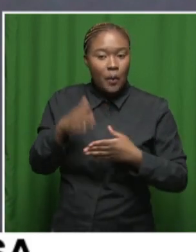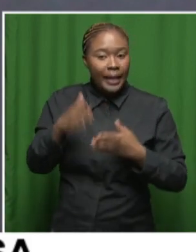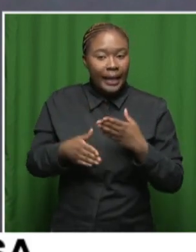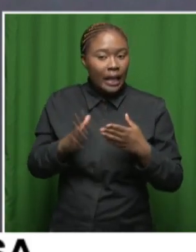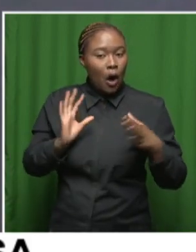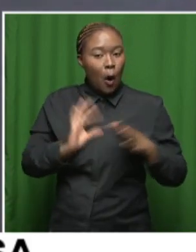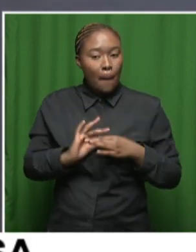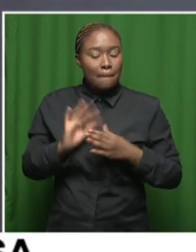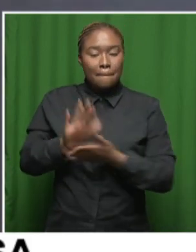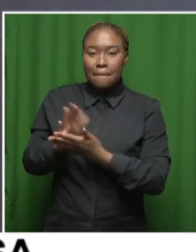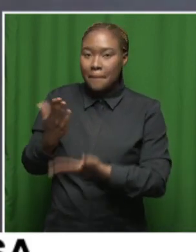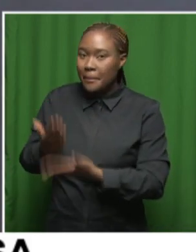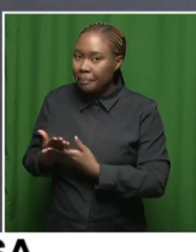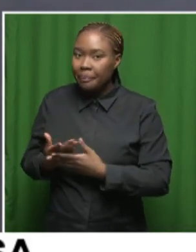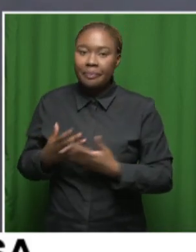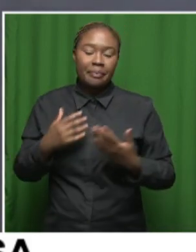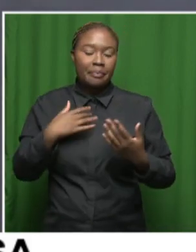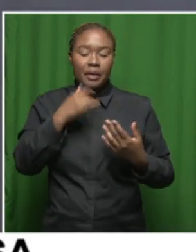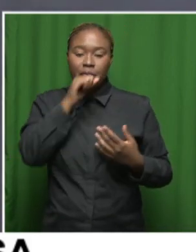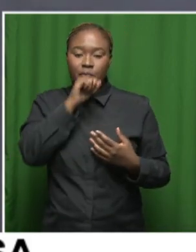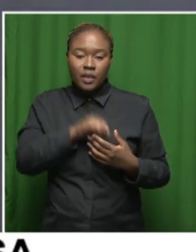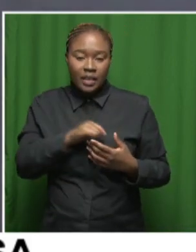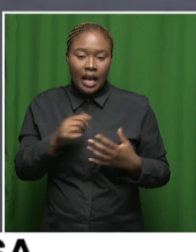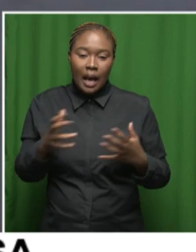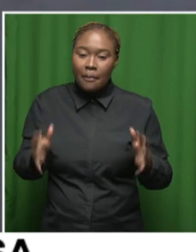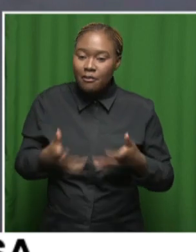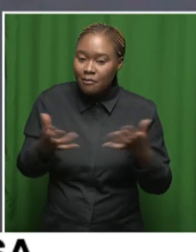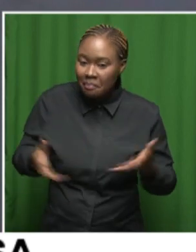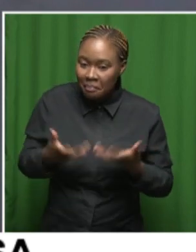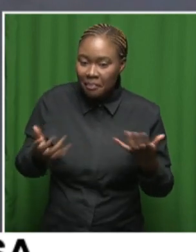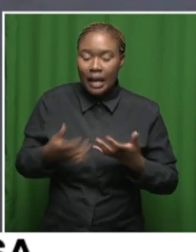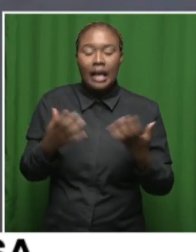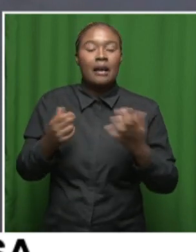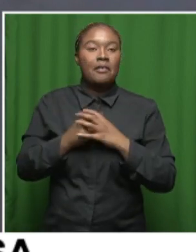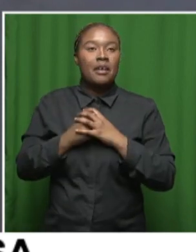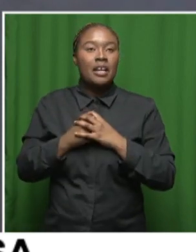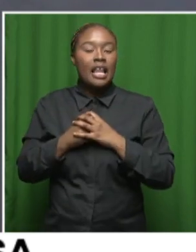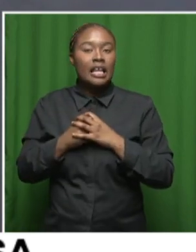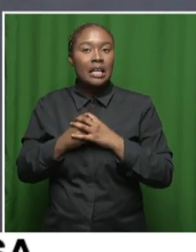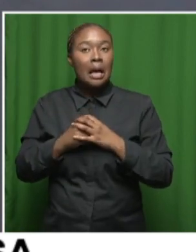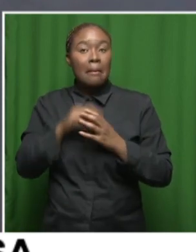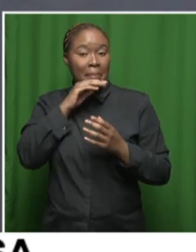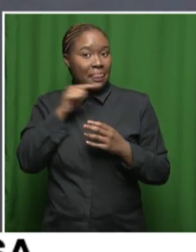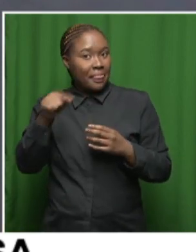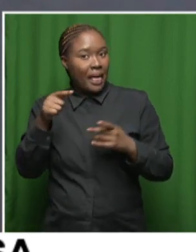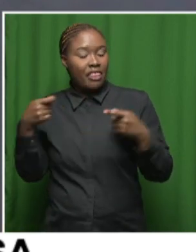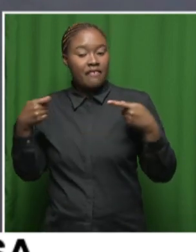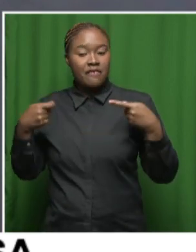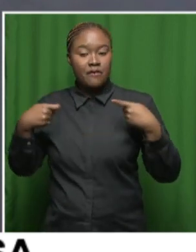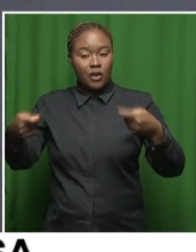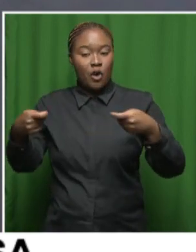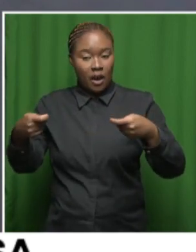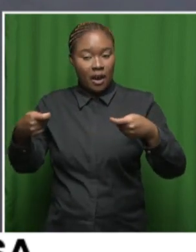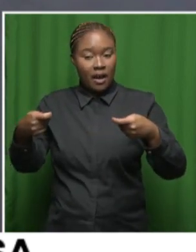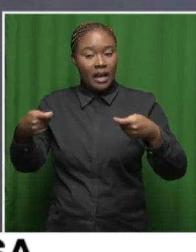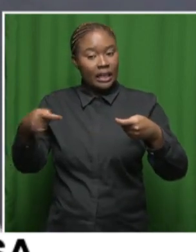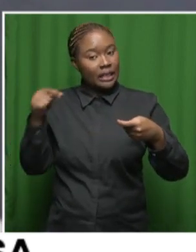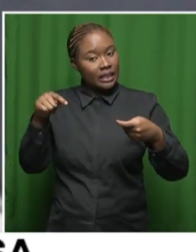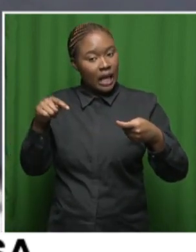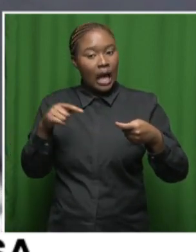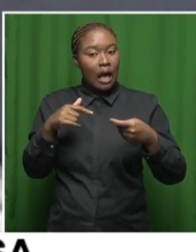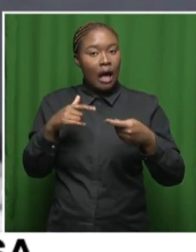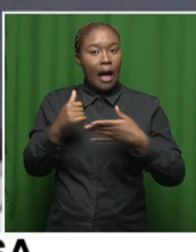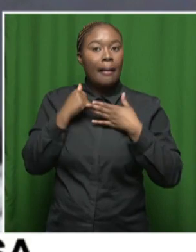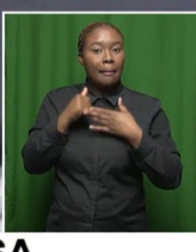salads and side dishes to go with the braai. So that's where the air fryer comes in quite nicely, because you can whip up a lovely, I've